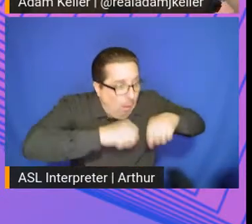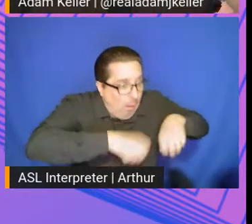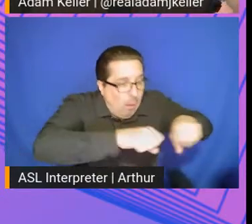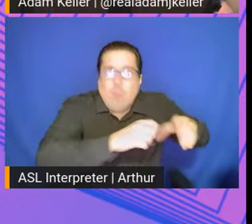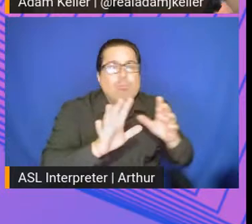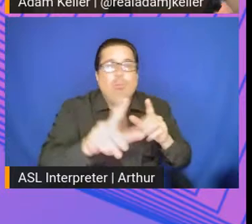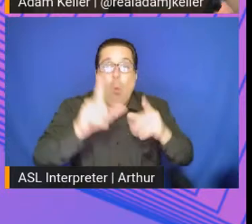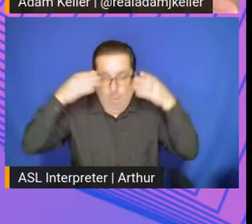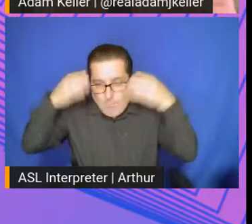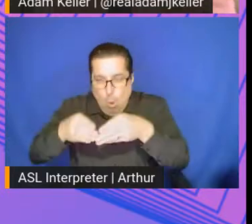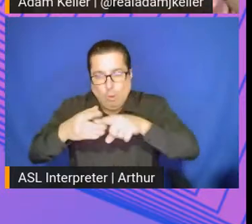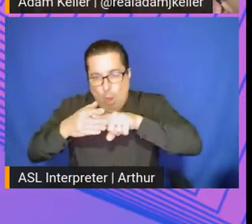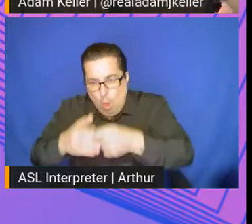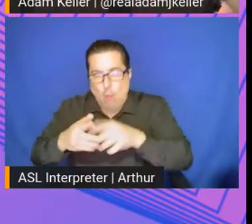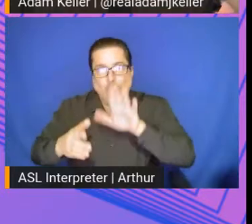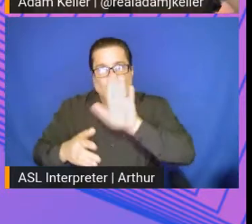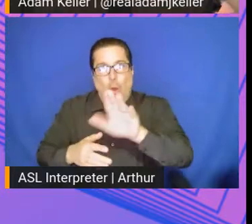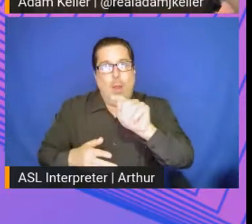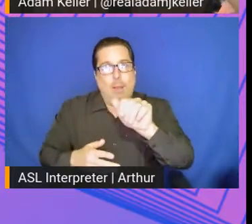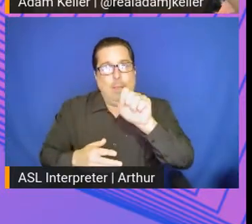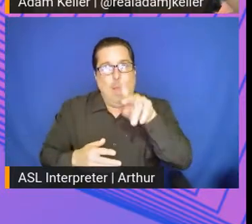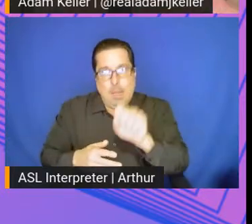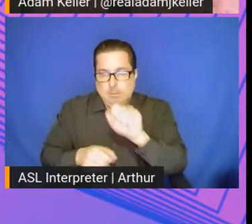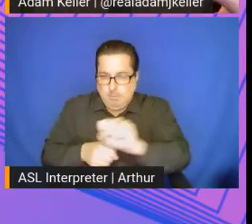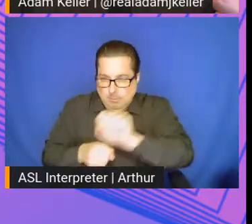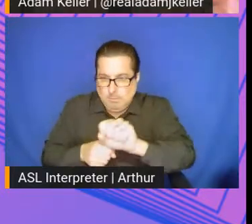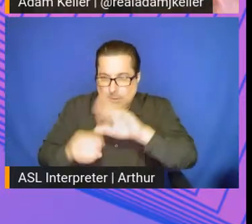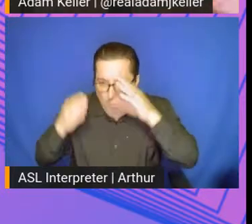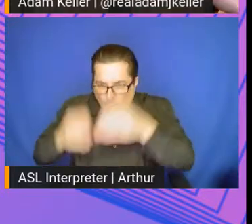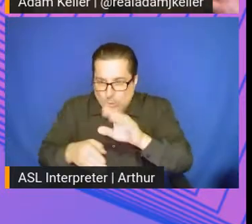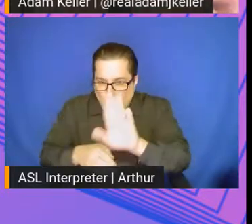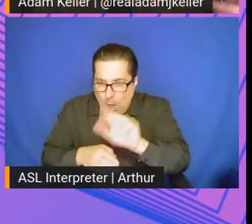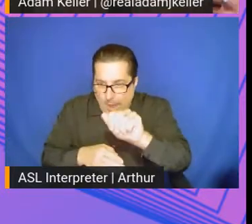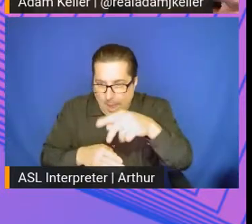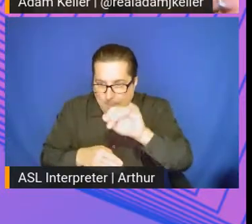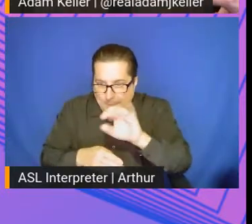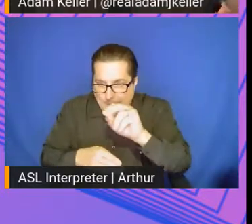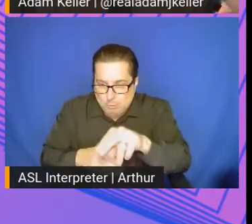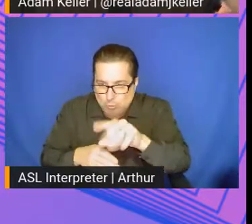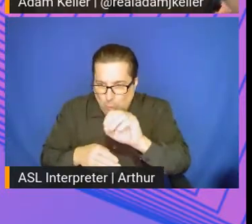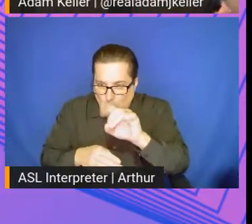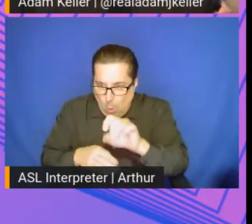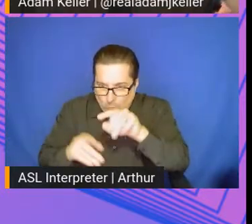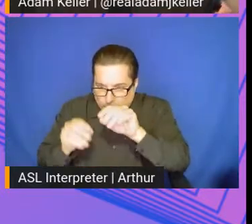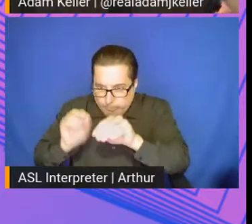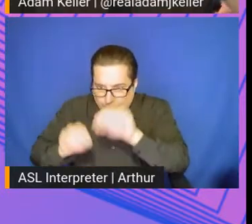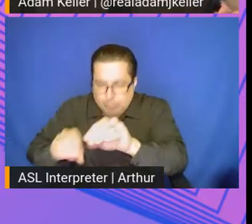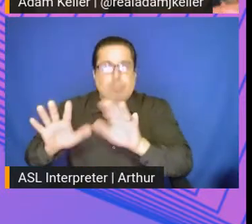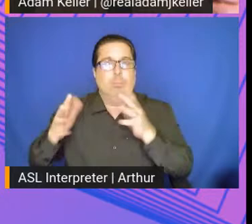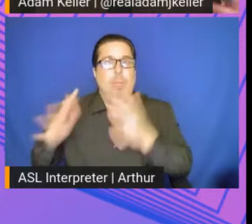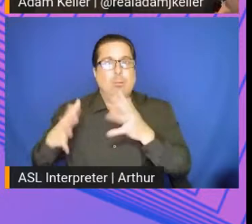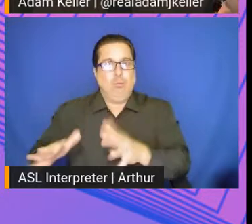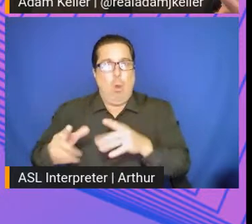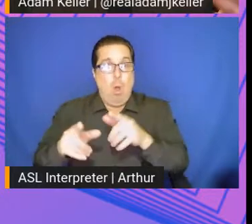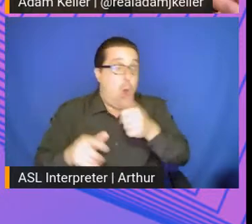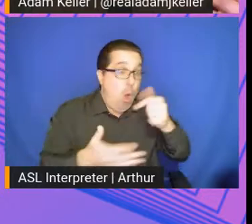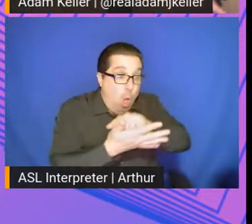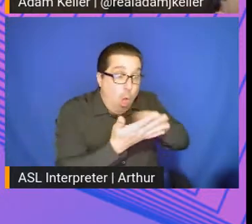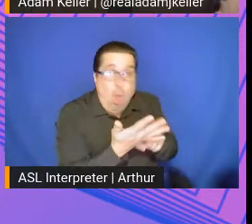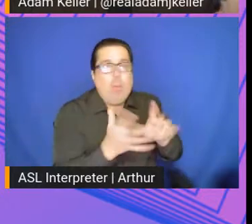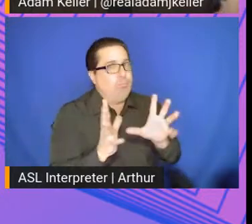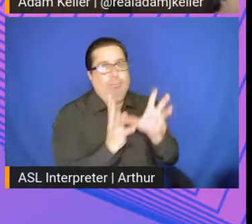your tasks, and you focus on your application code. So ultimately, it's one less thing that you have to worry about when running your